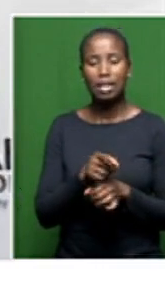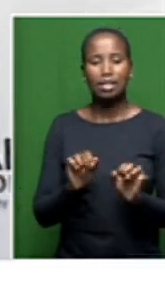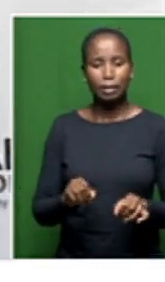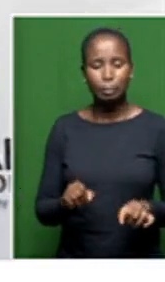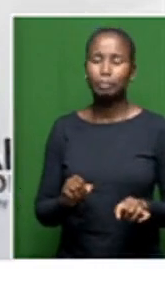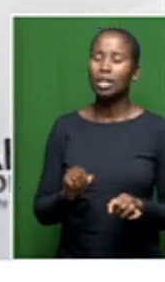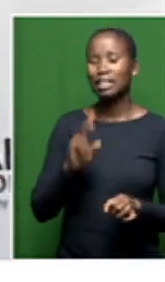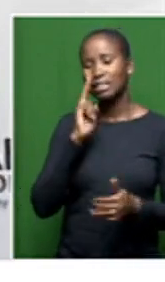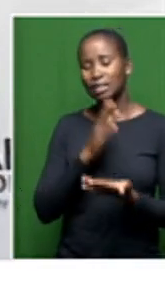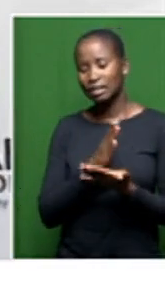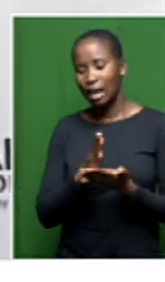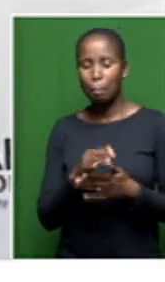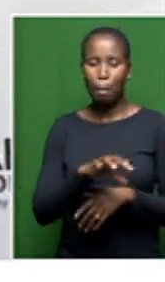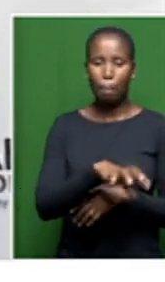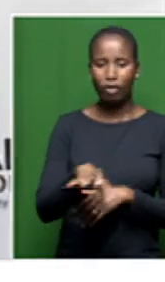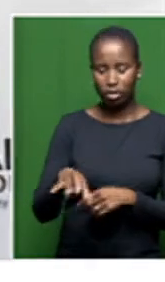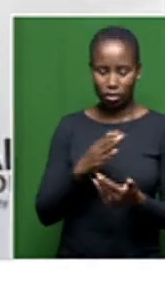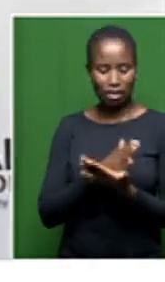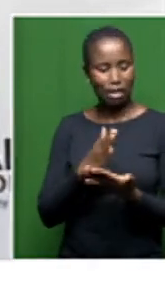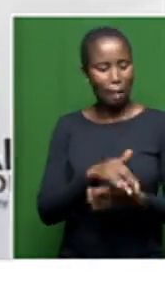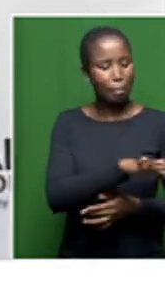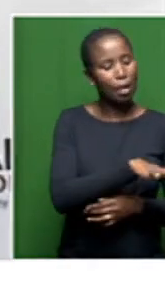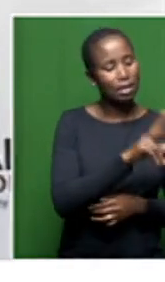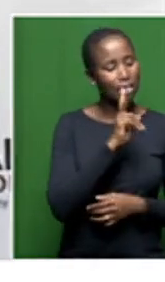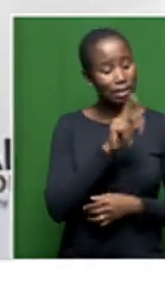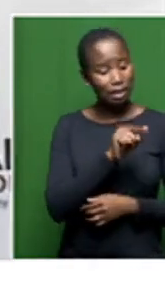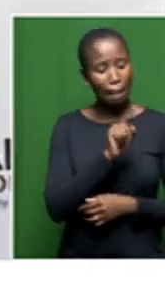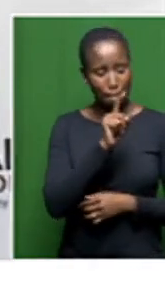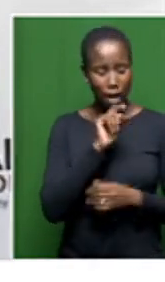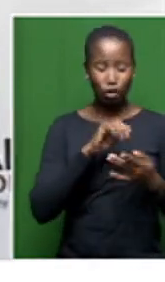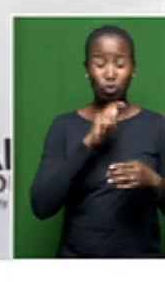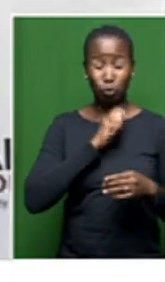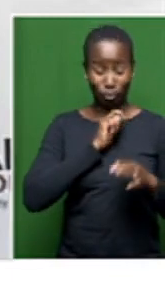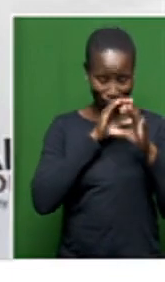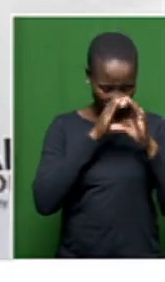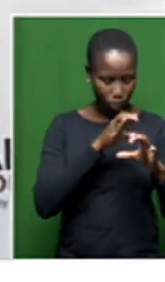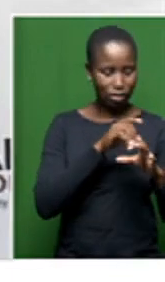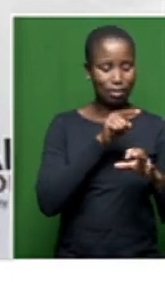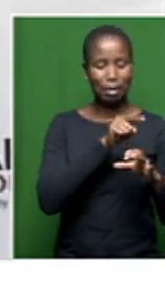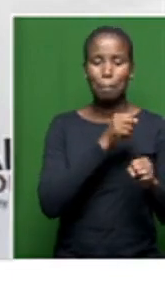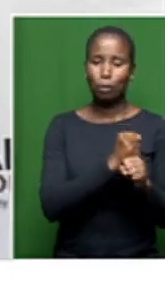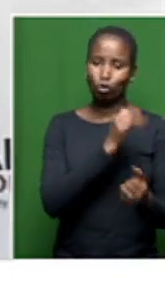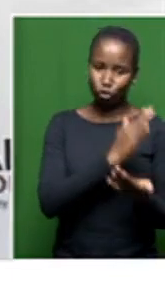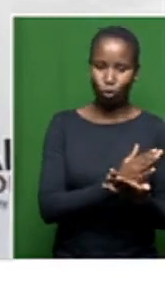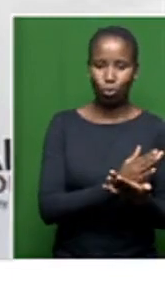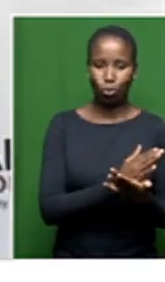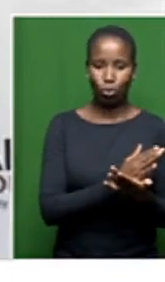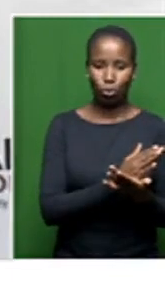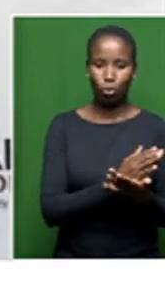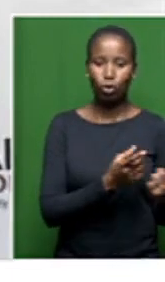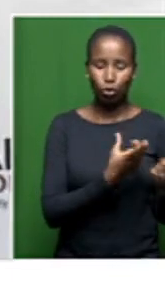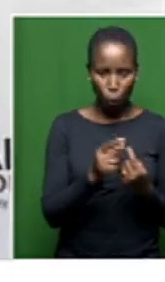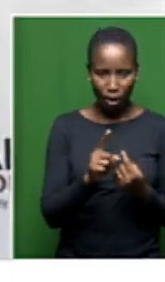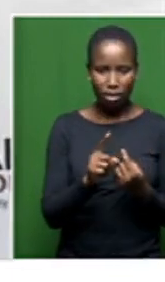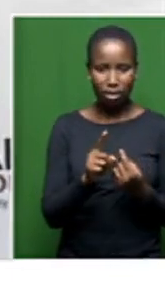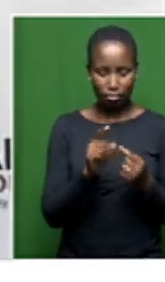there are provinces and areas where we still need to really focus to make sure that it's not, you know, we break the